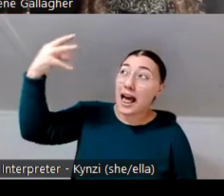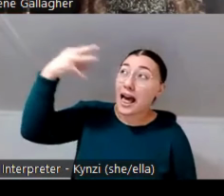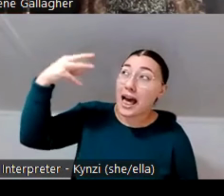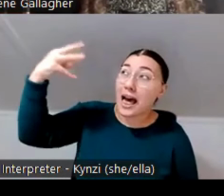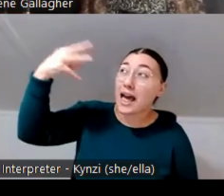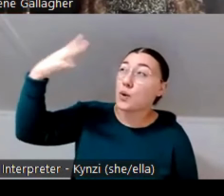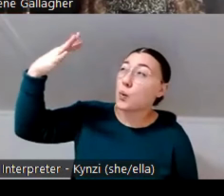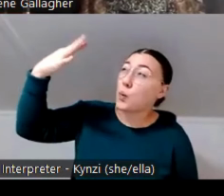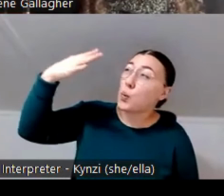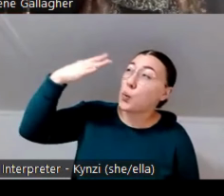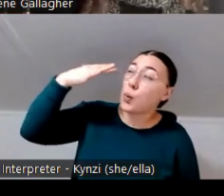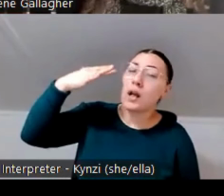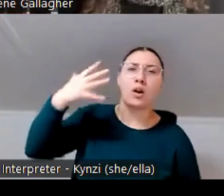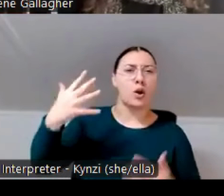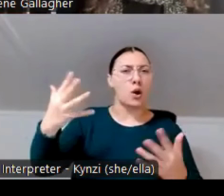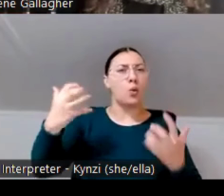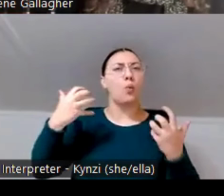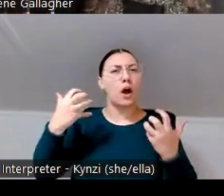protected from the sun.